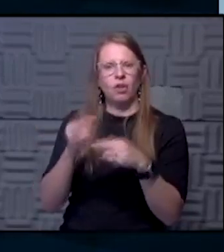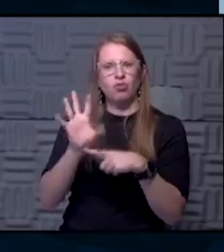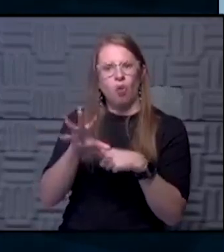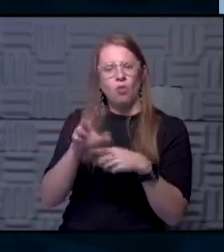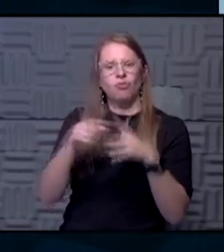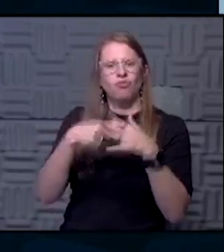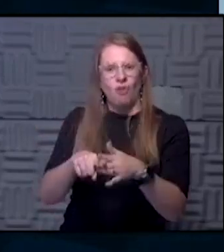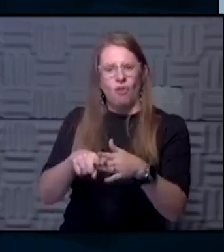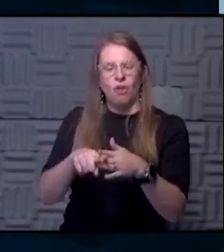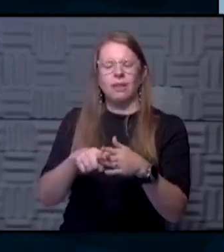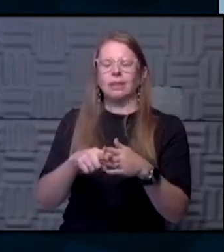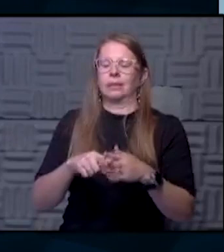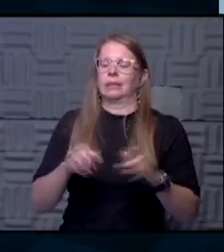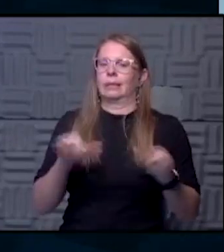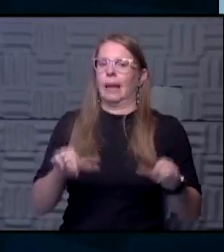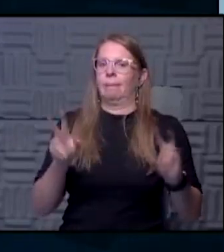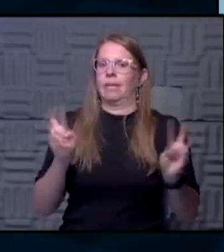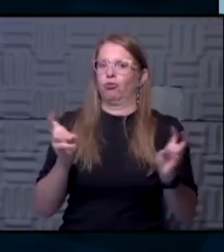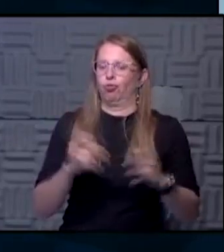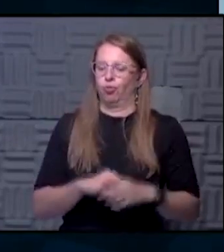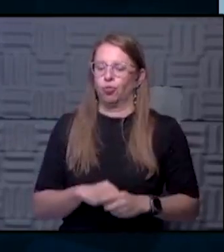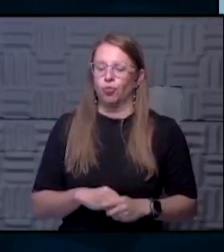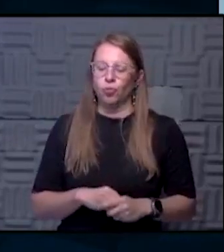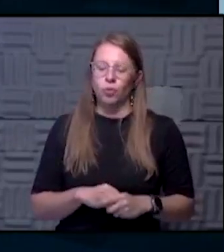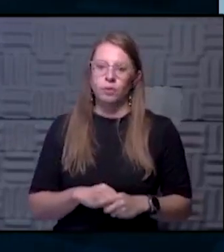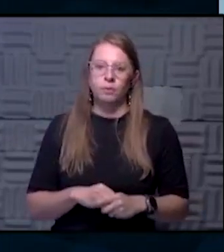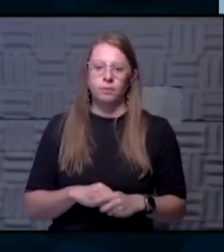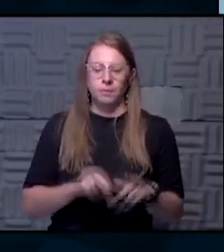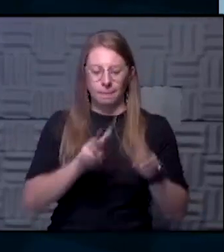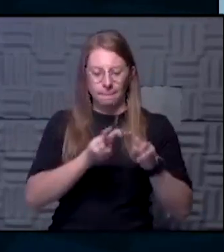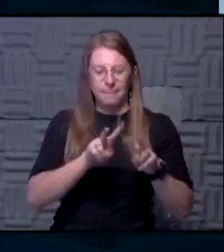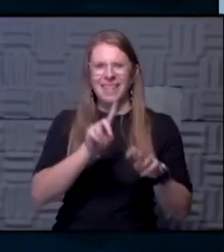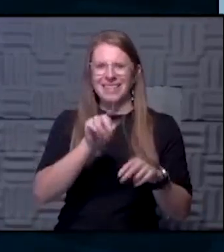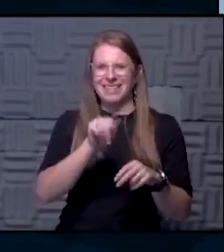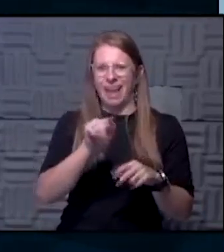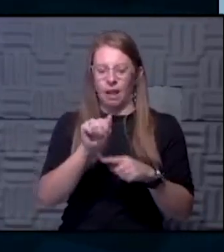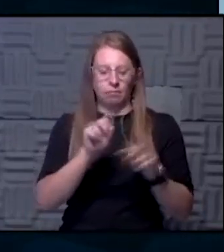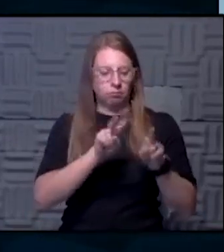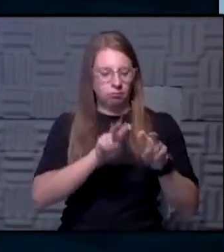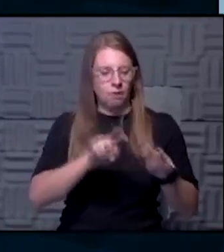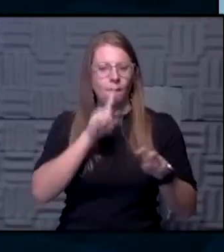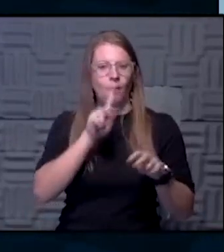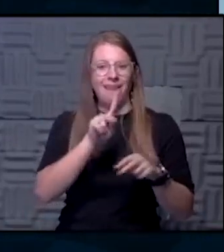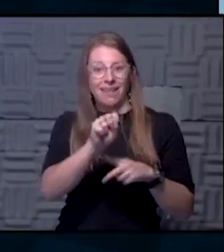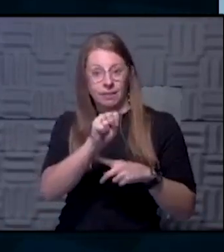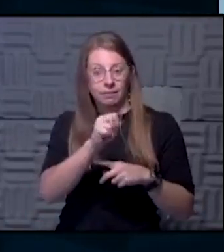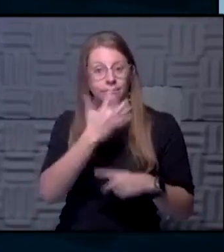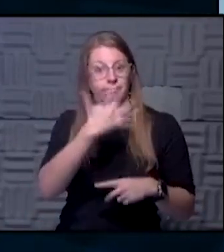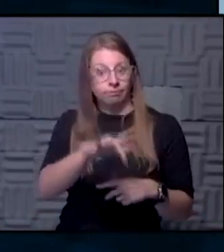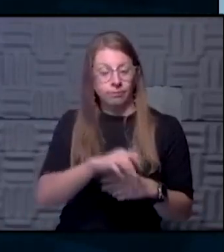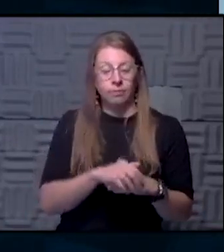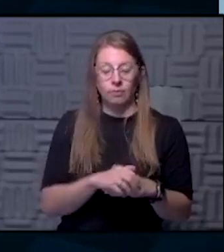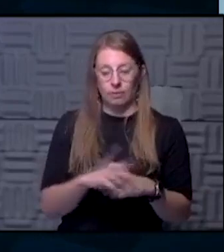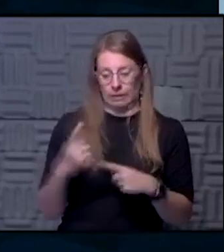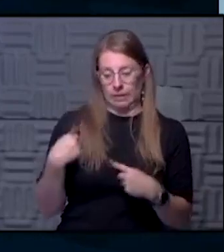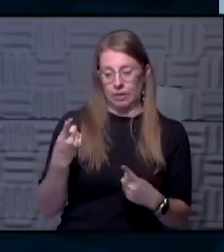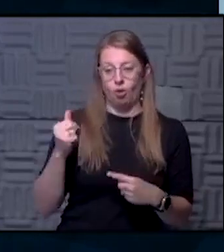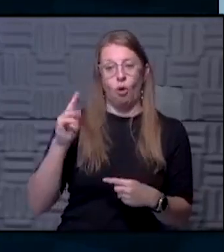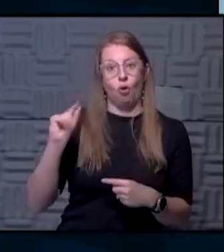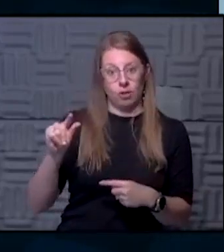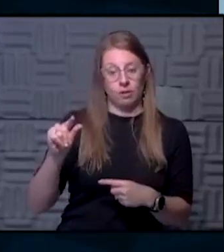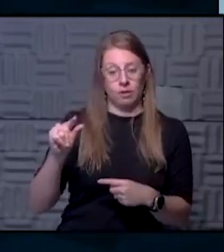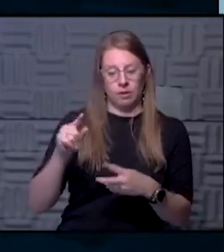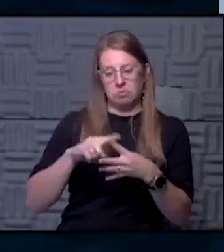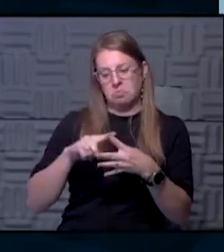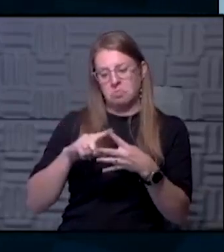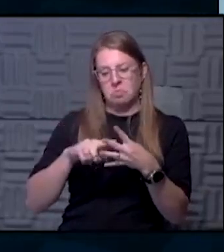same issue. Looking at some of the data for Kansas, luckily since early August,